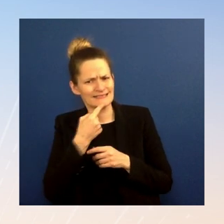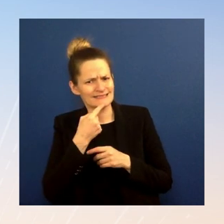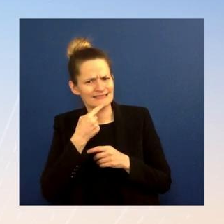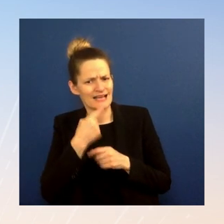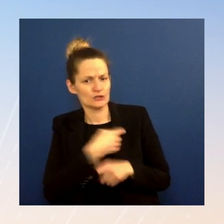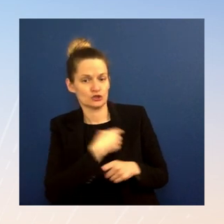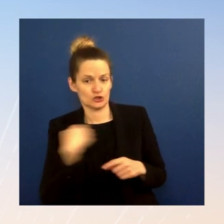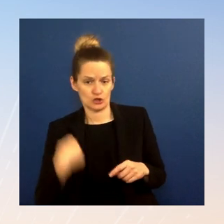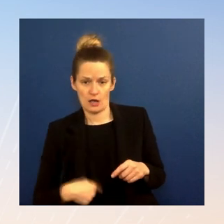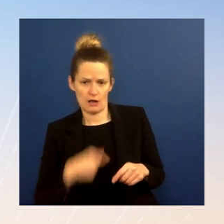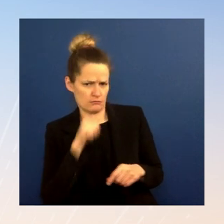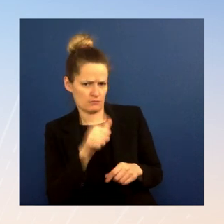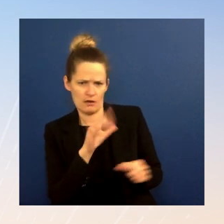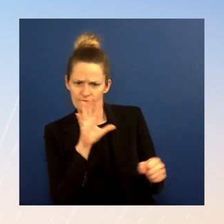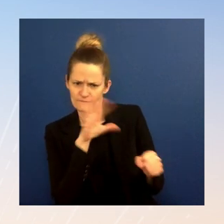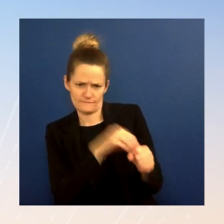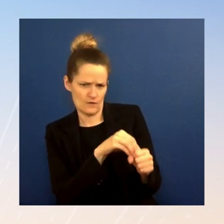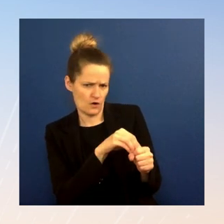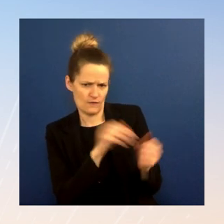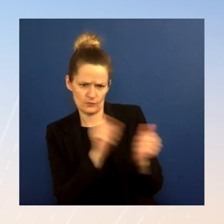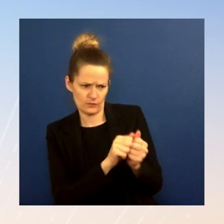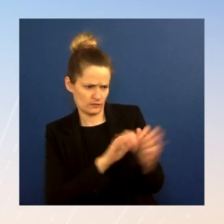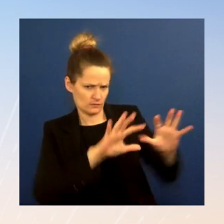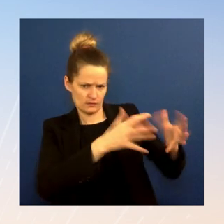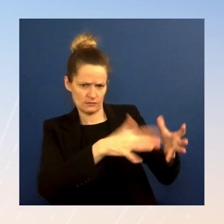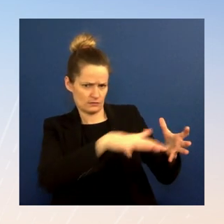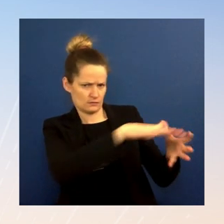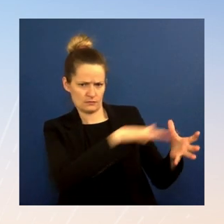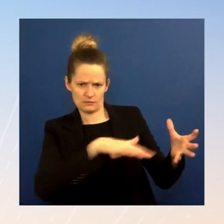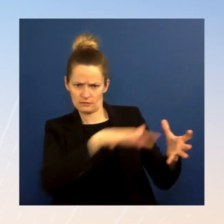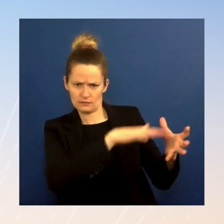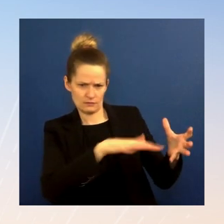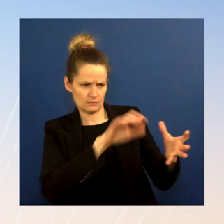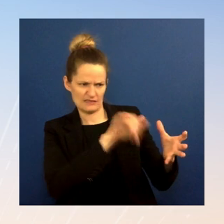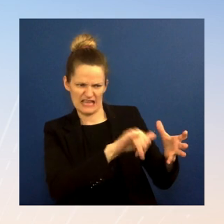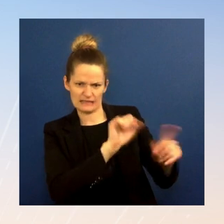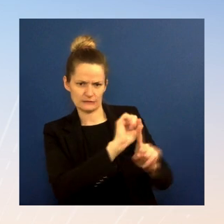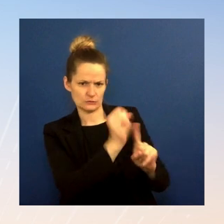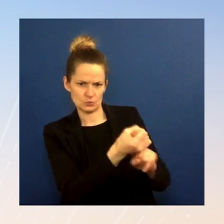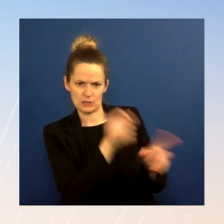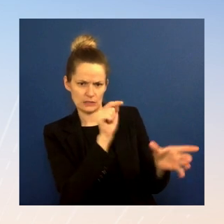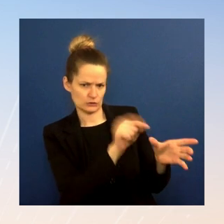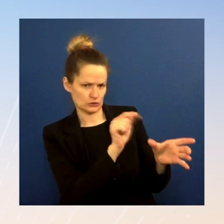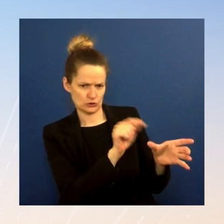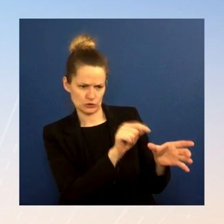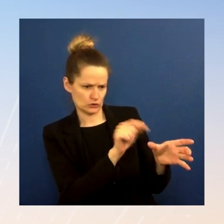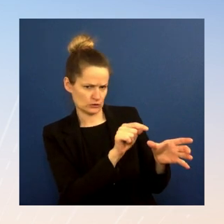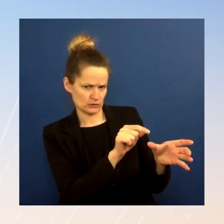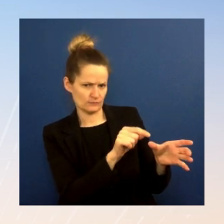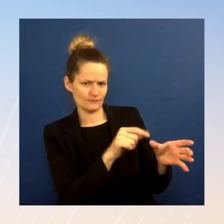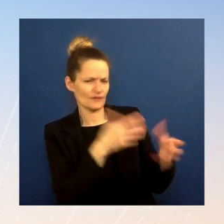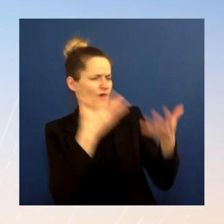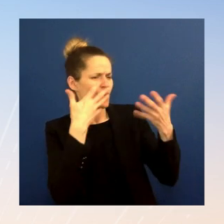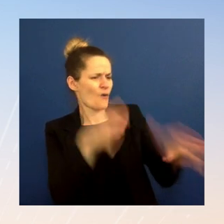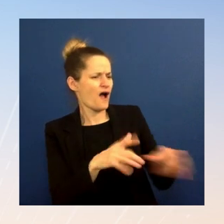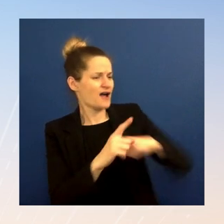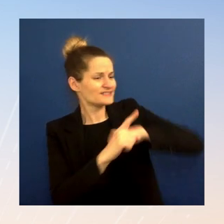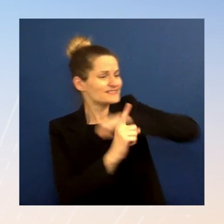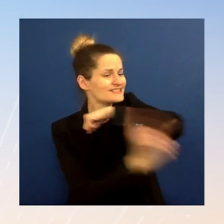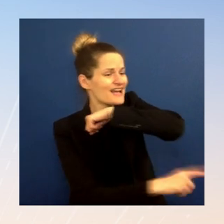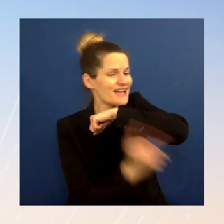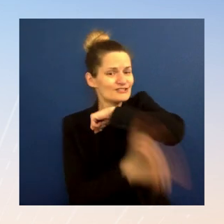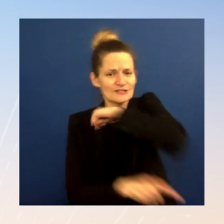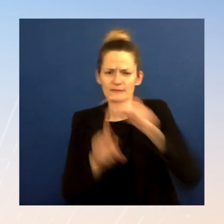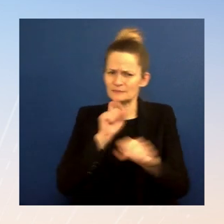the sanctions to affect China. What sanctions are they talking about? Did Jake Sullivan specifically bring